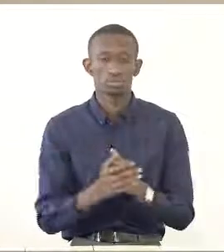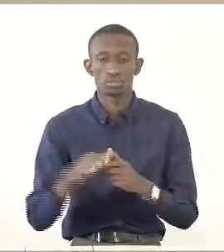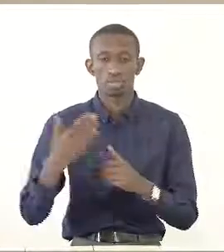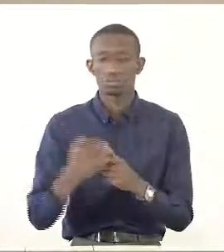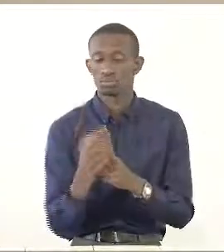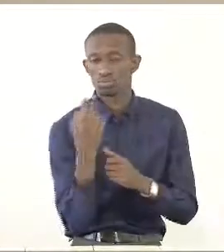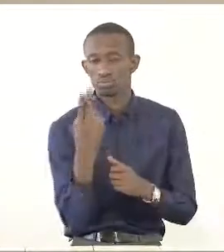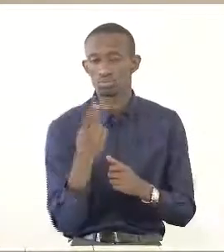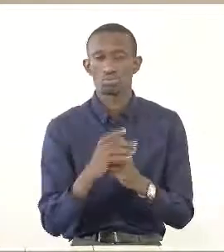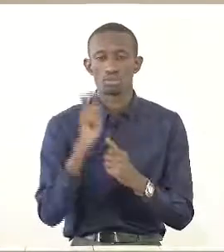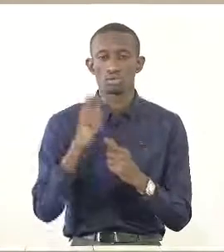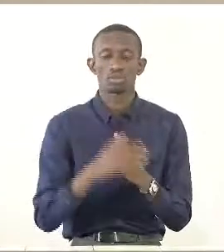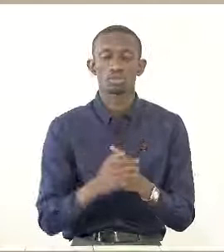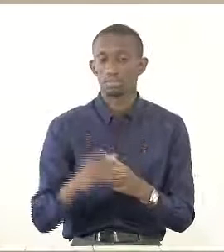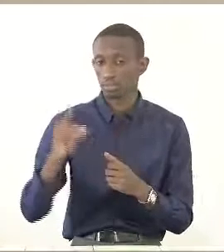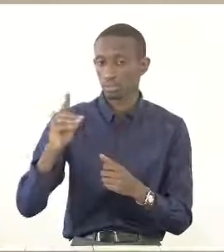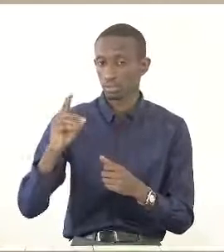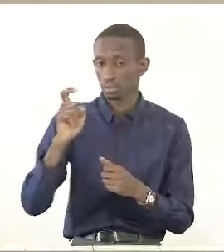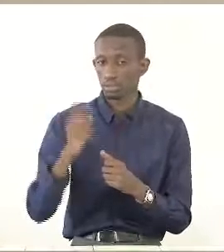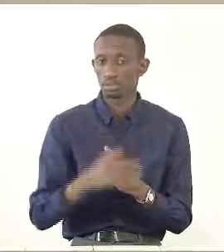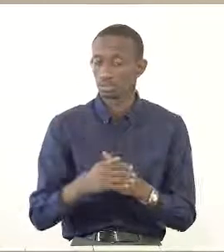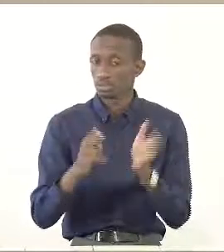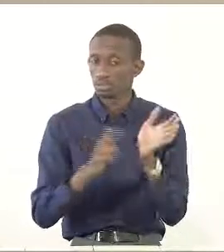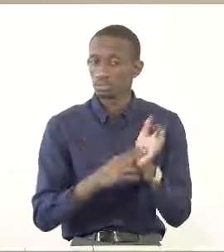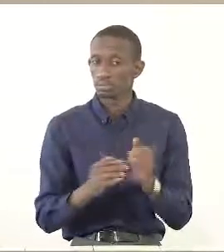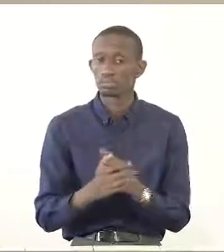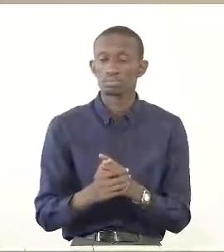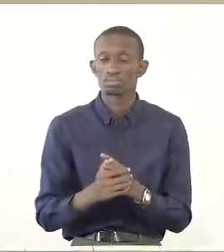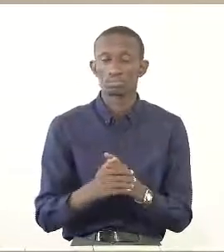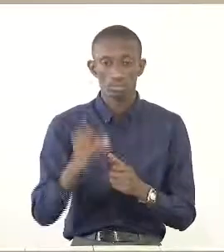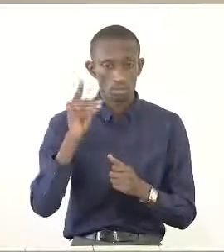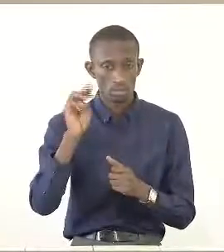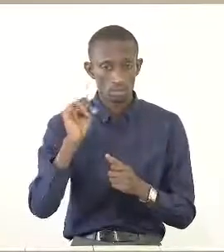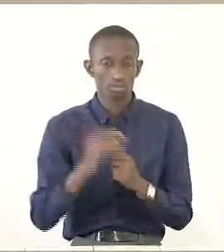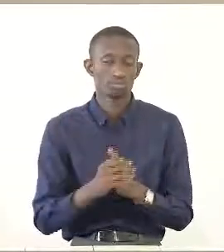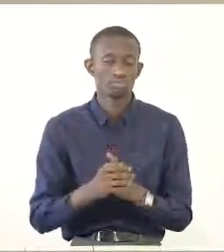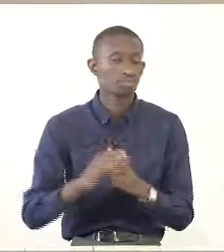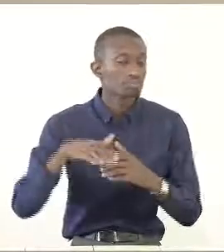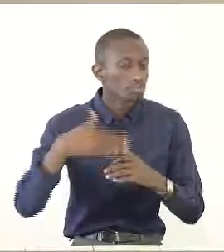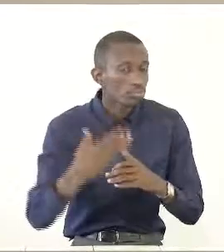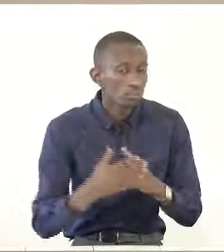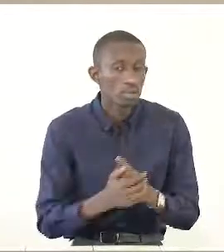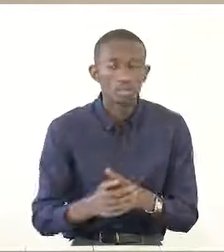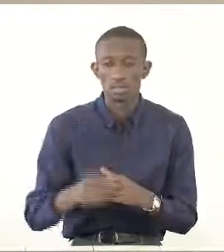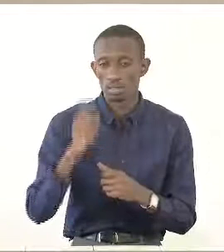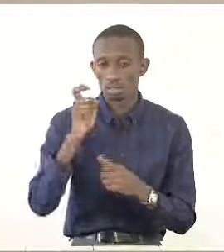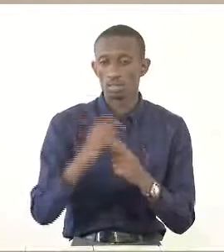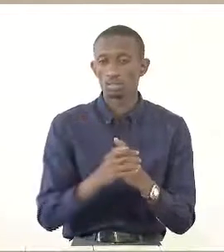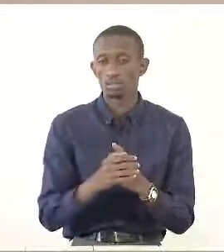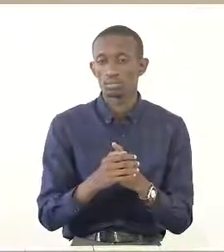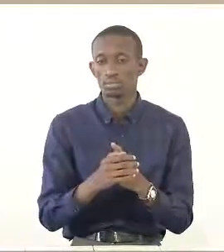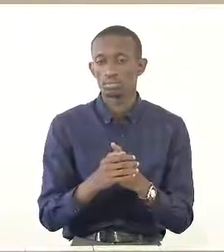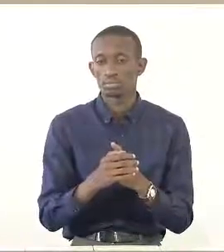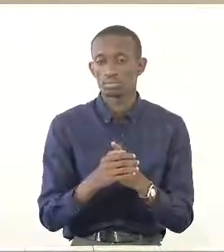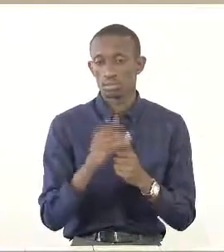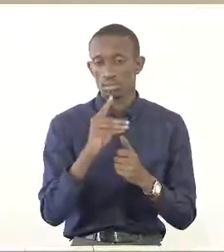dx, which is equal to dm. Then x dx is equal to